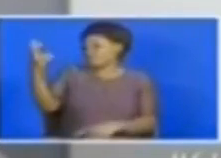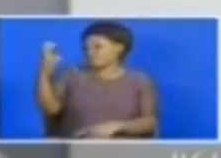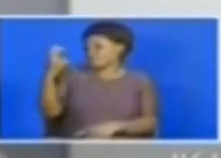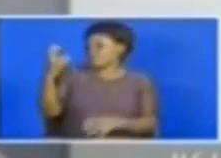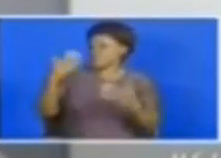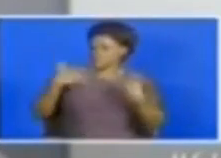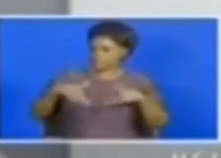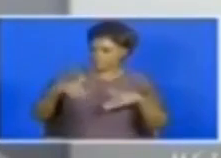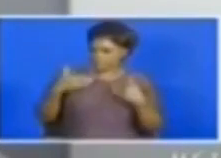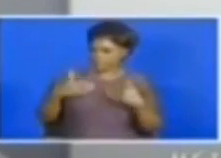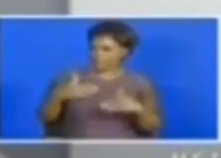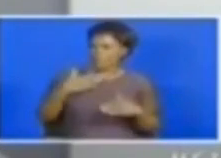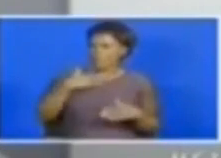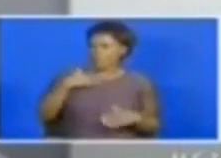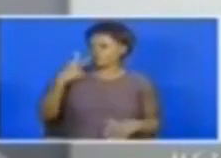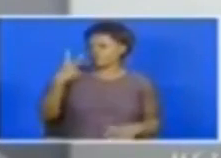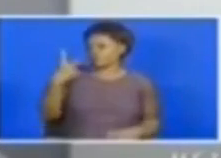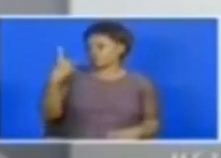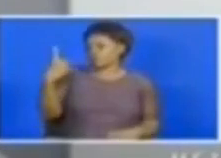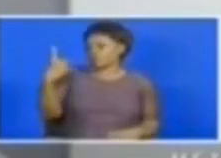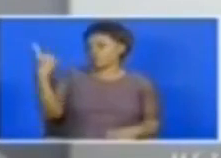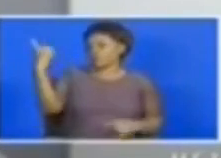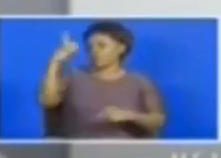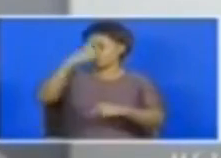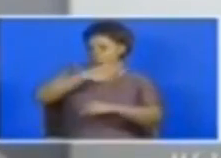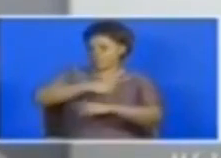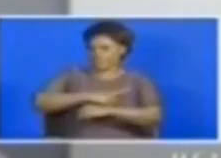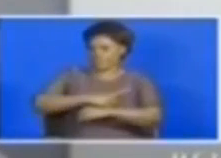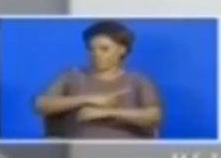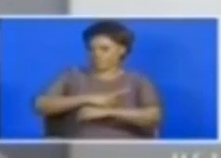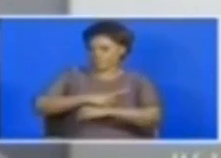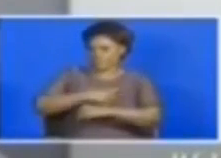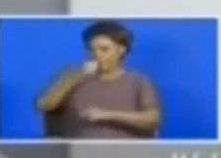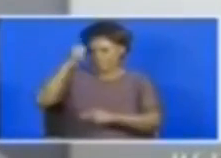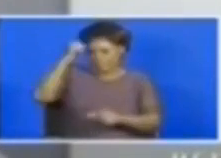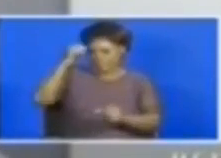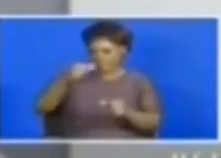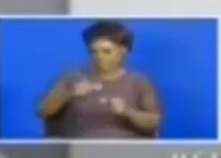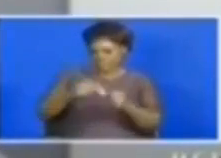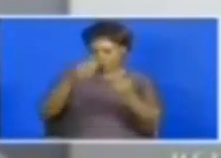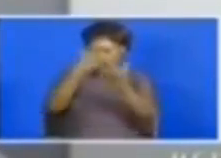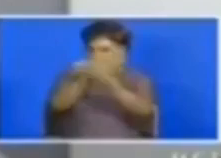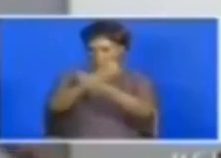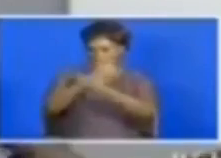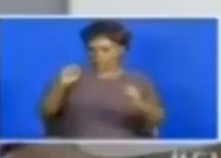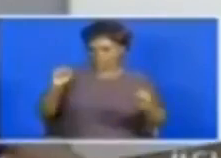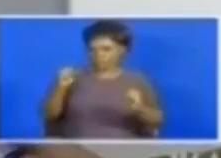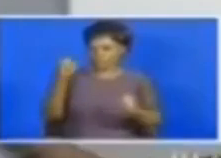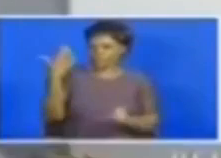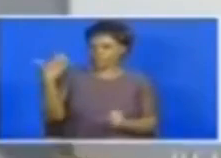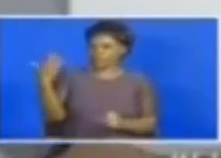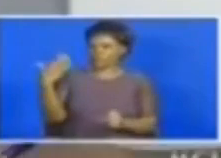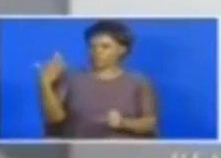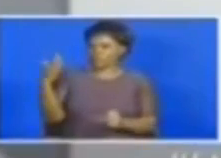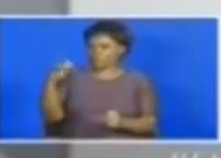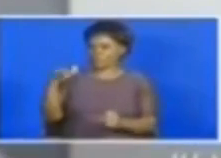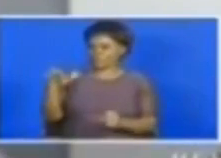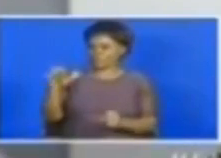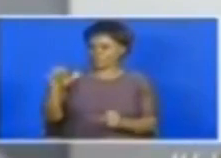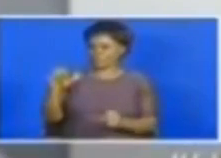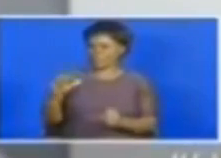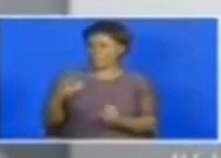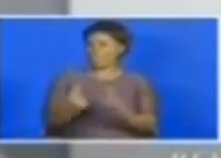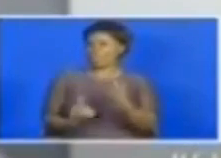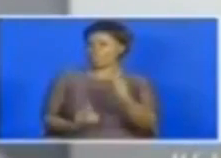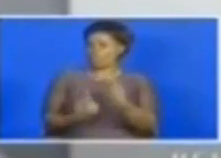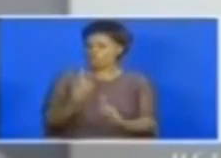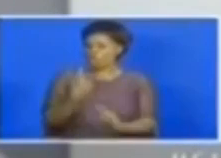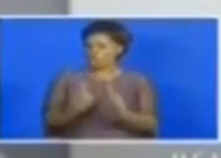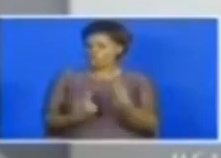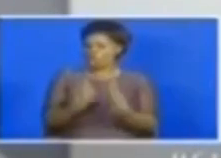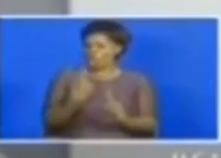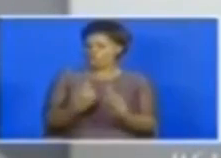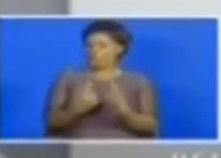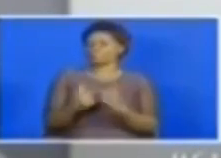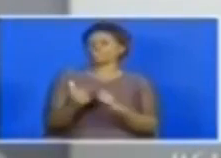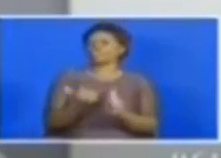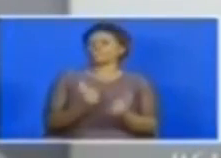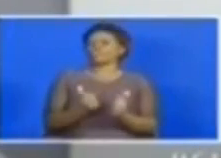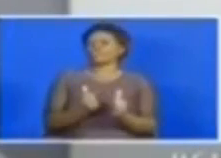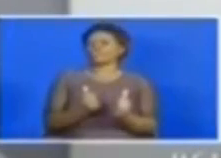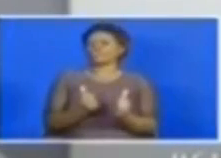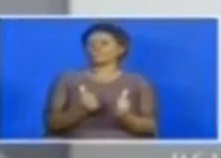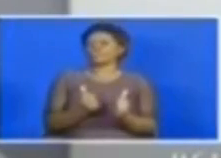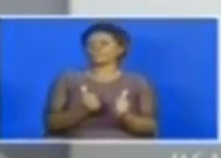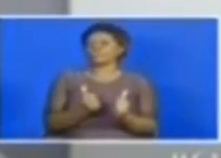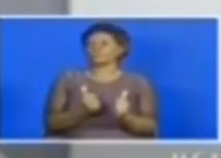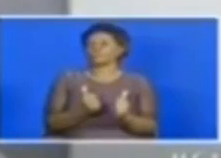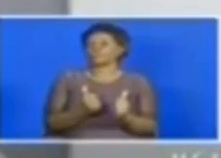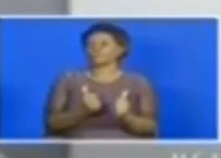today who are saying we've got 21 days to go, and remember the presidential ballot is the one that is most contentious,